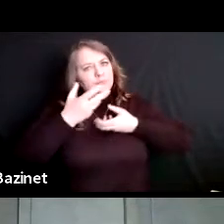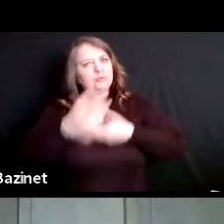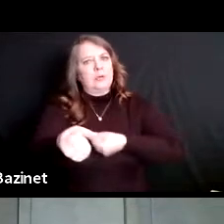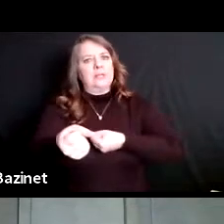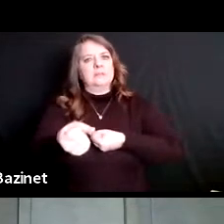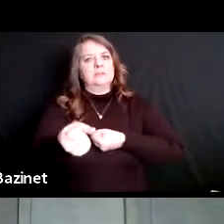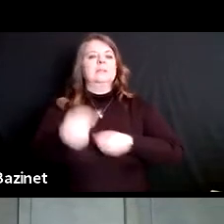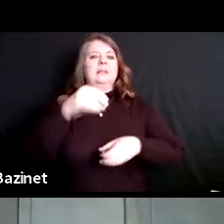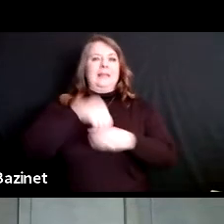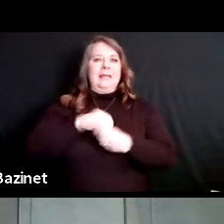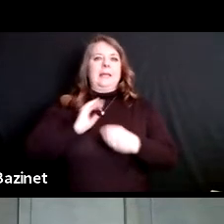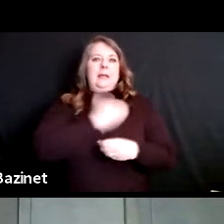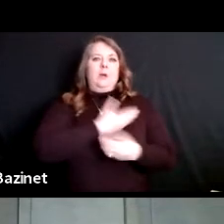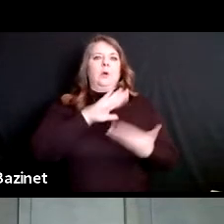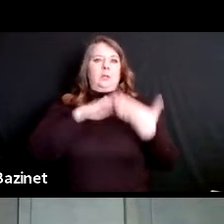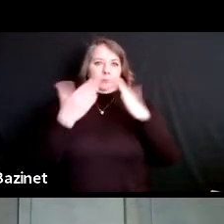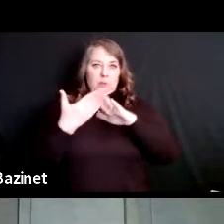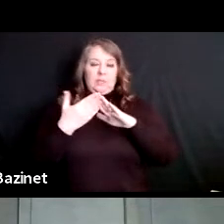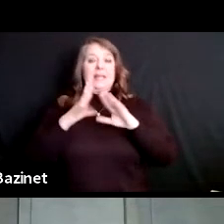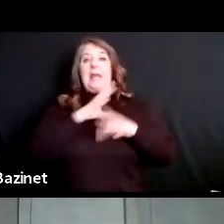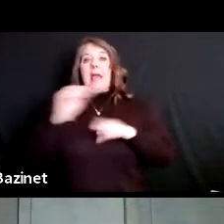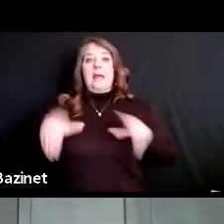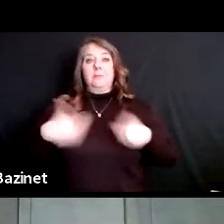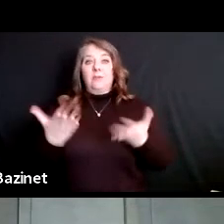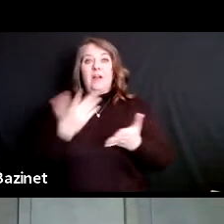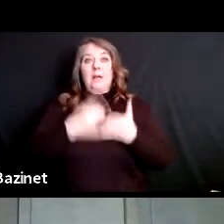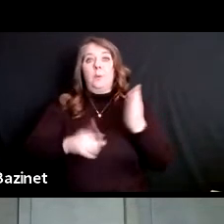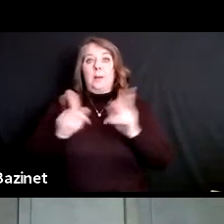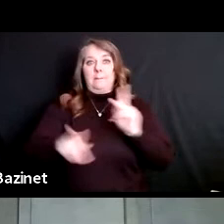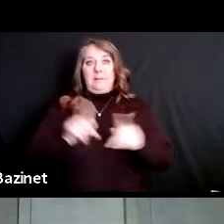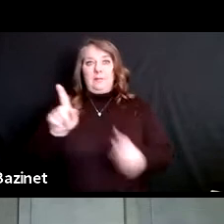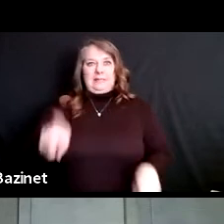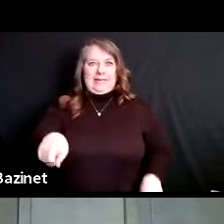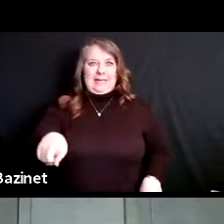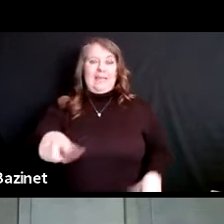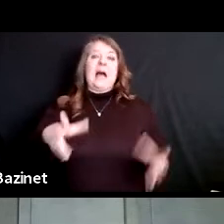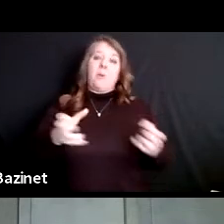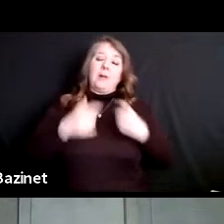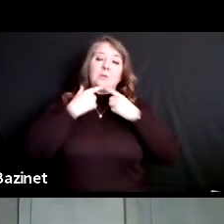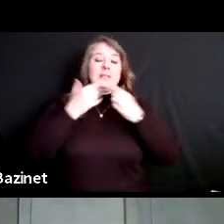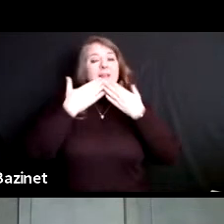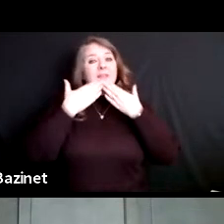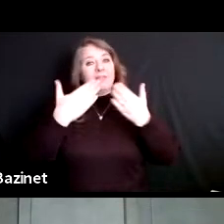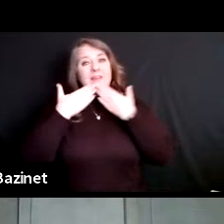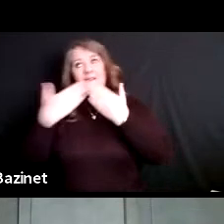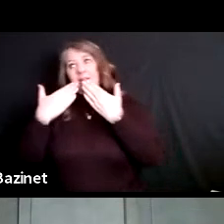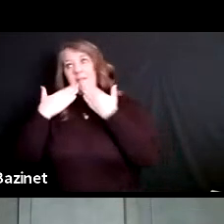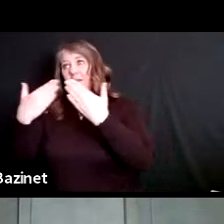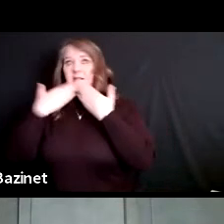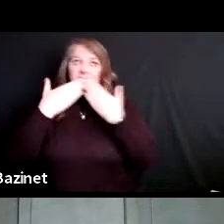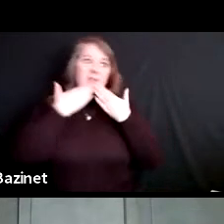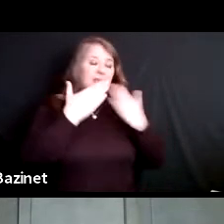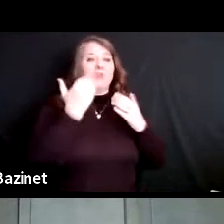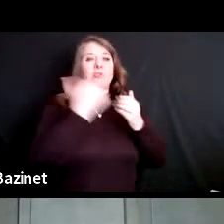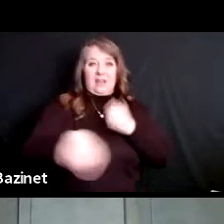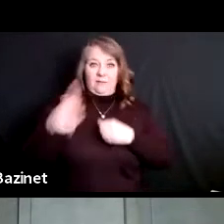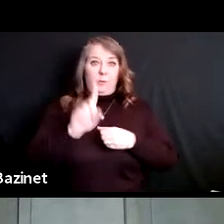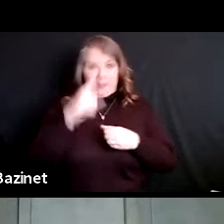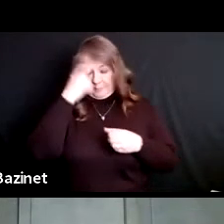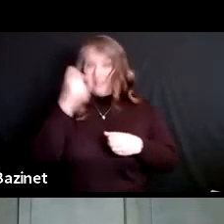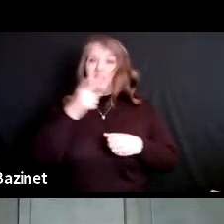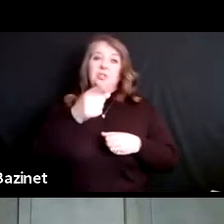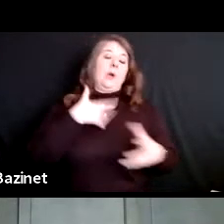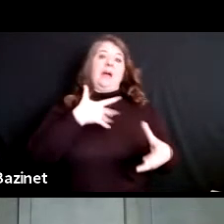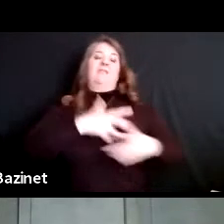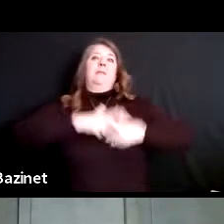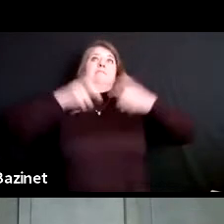and to give people what they need right now. I just want to say thank you to everybody, because I think that you have the biggest job in the world trying